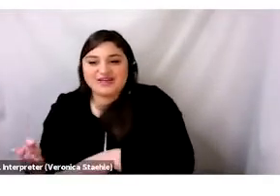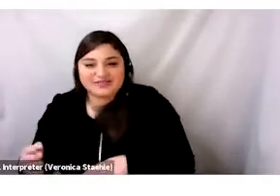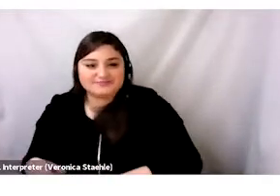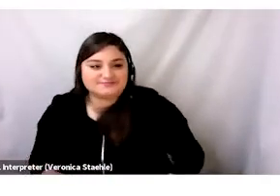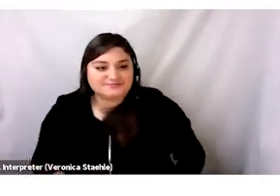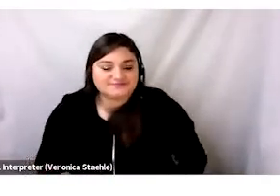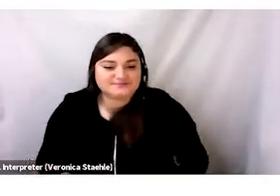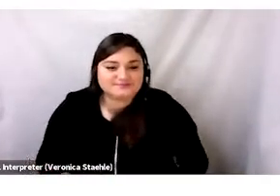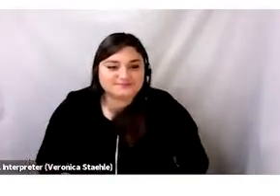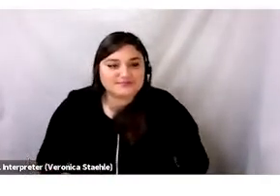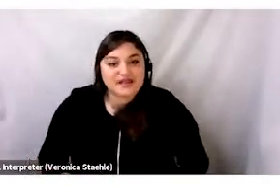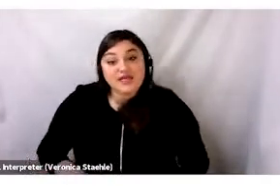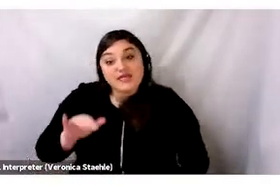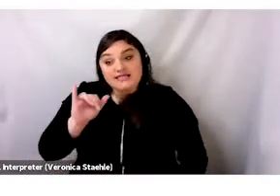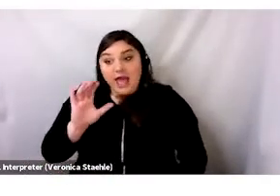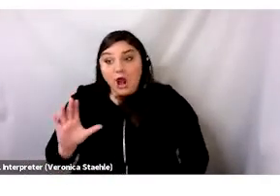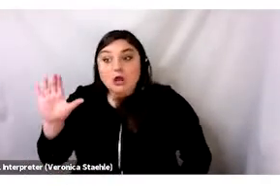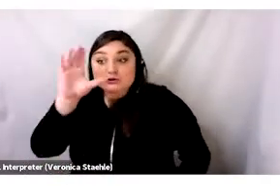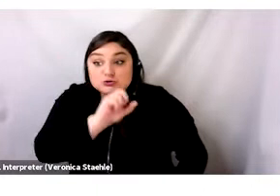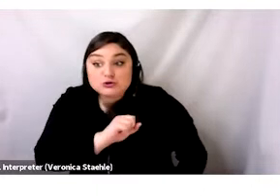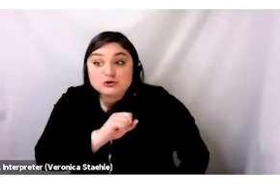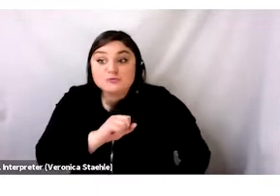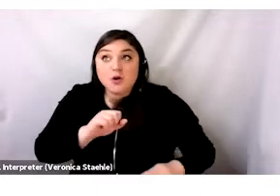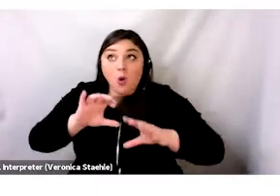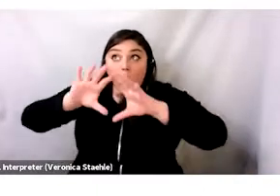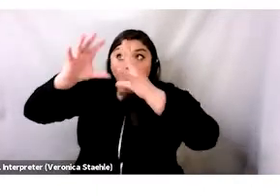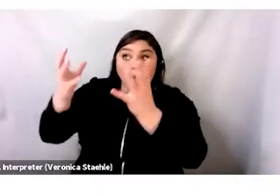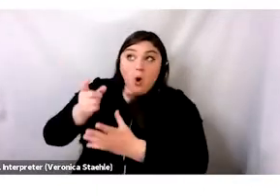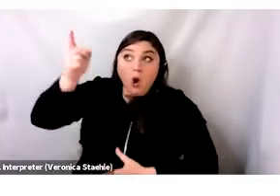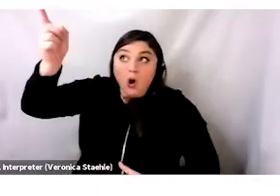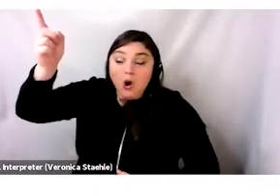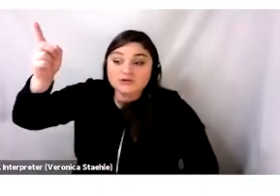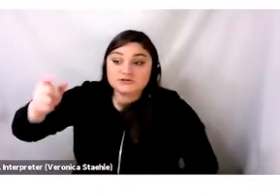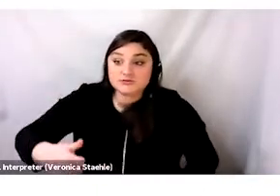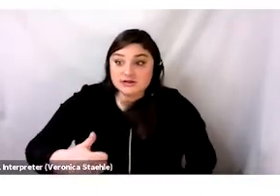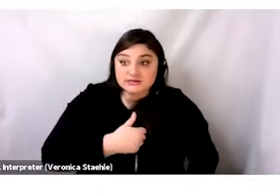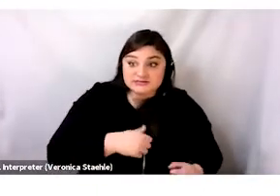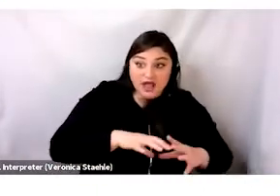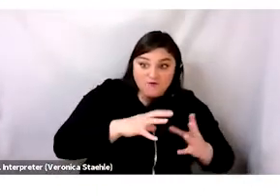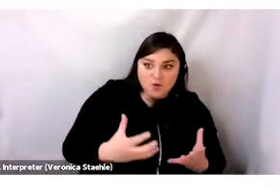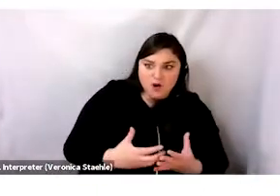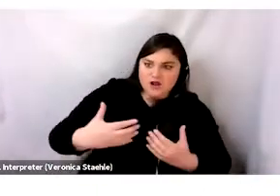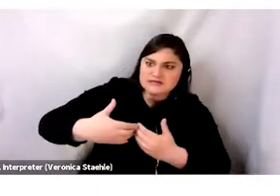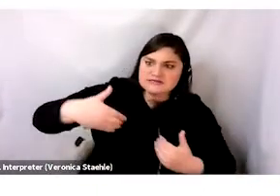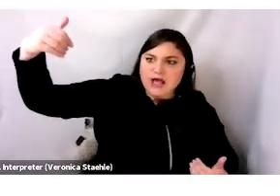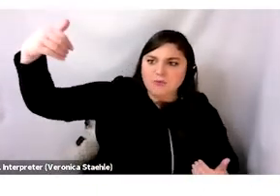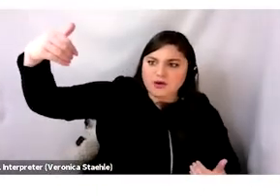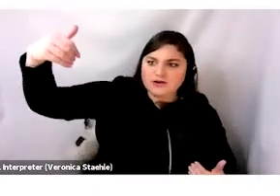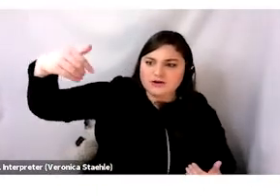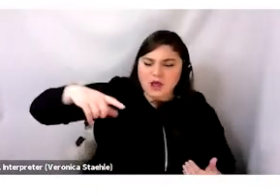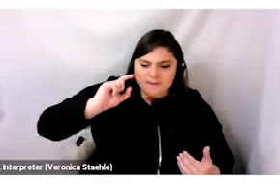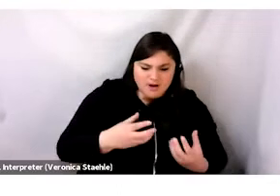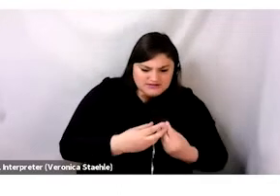Presupposing that world and self are essentially separate, they imagine they can heal one before healing the